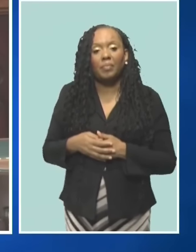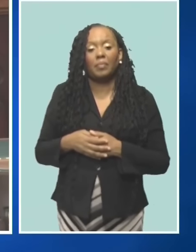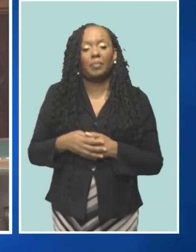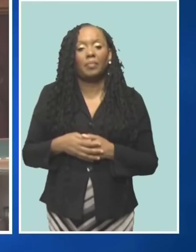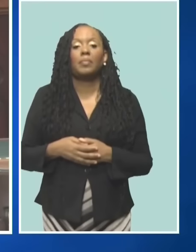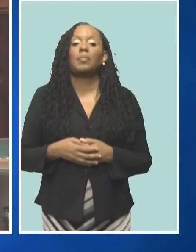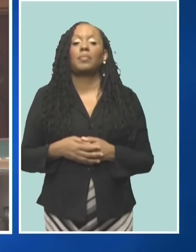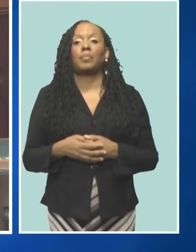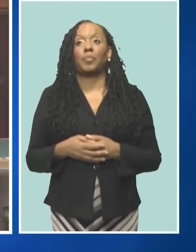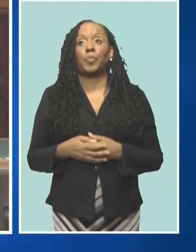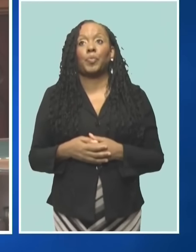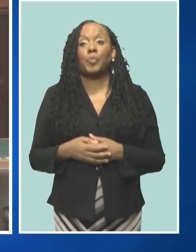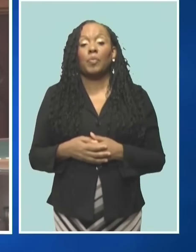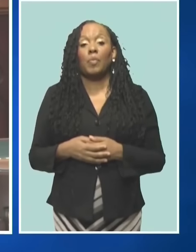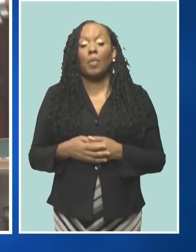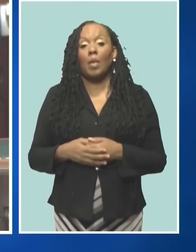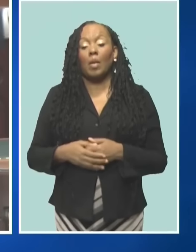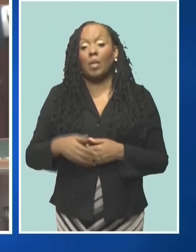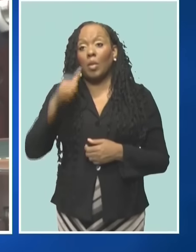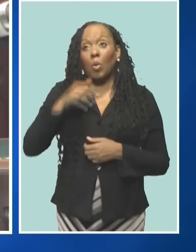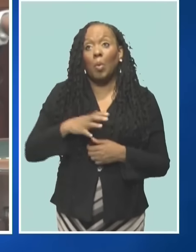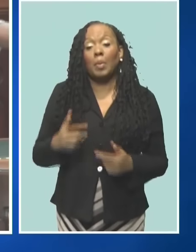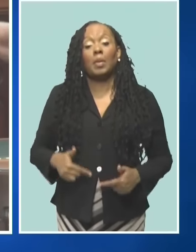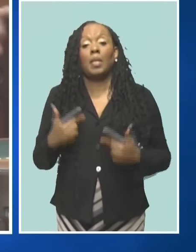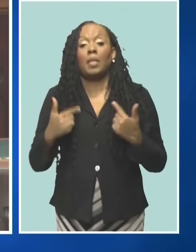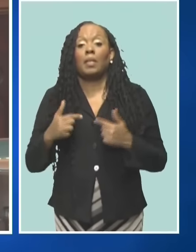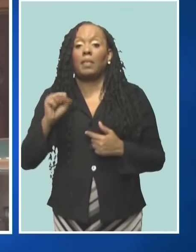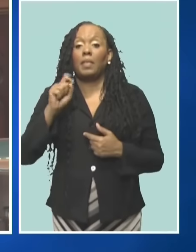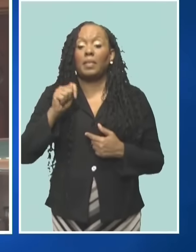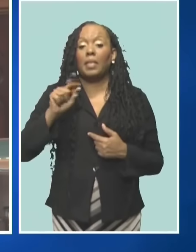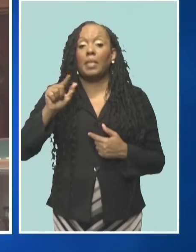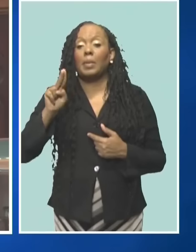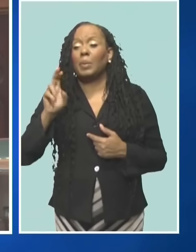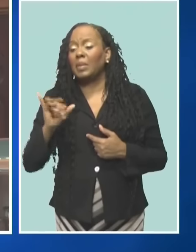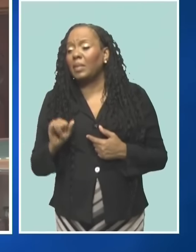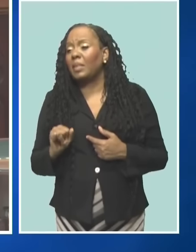Lucie and St. Joseph and St. Andrew and St. Philip